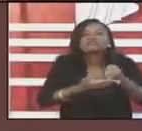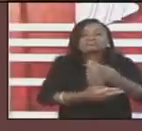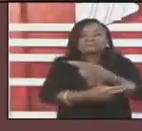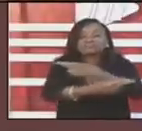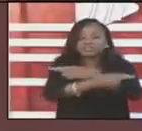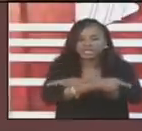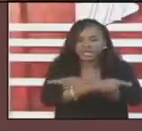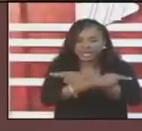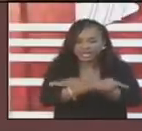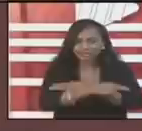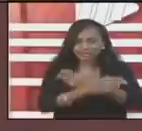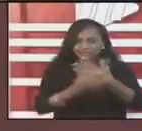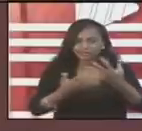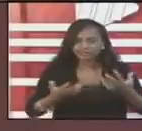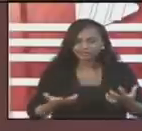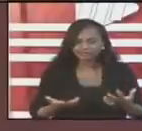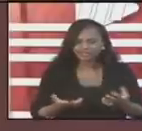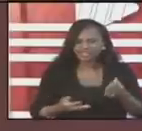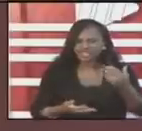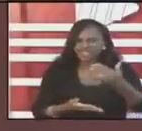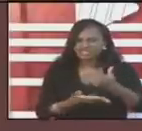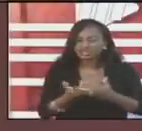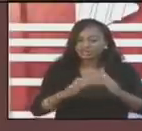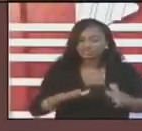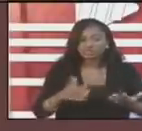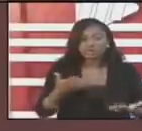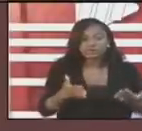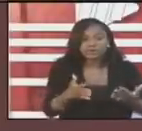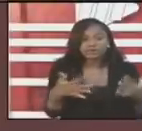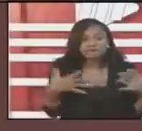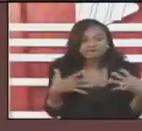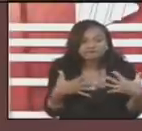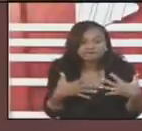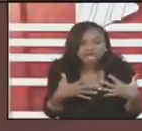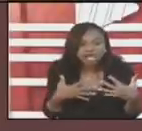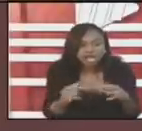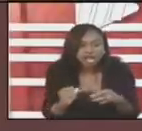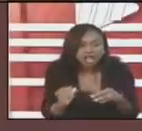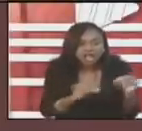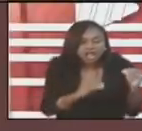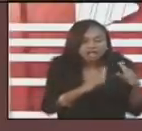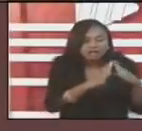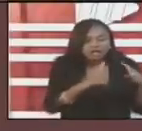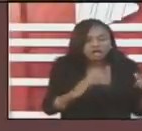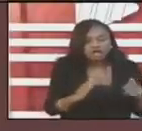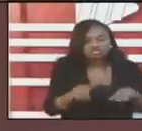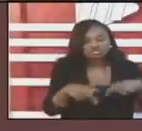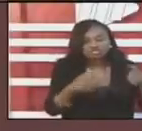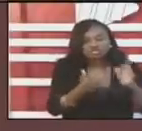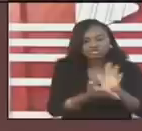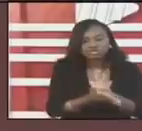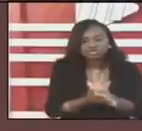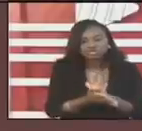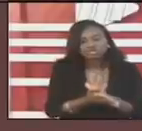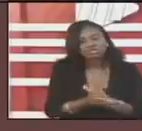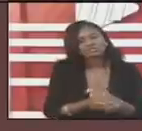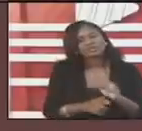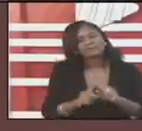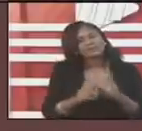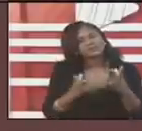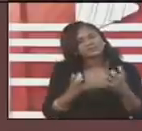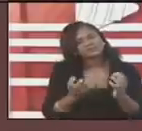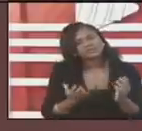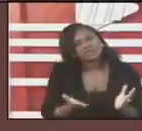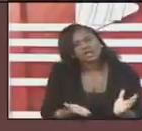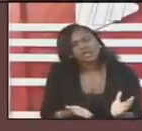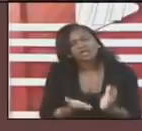some children may be a bit afraid to even leave their homes and things like that. Okay. I want to encourage you.